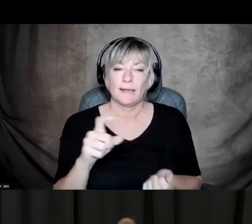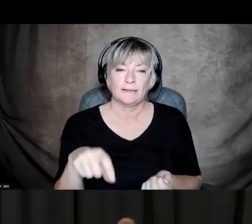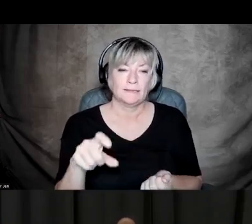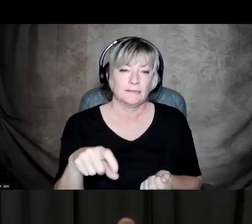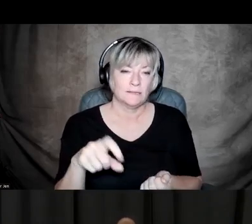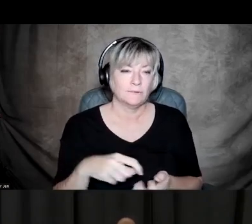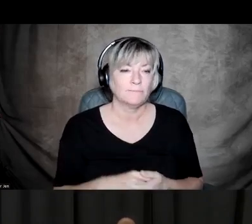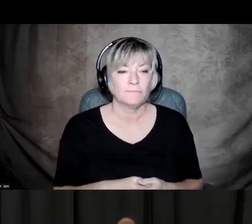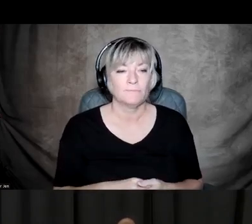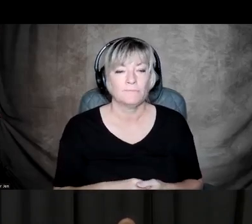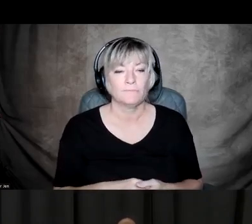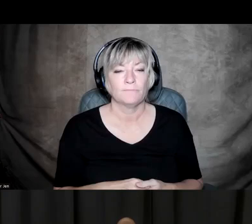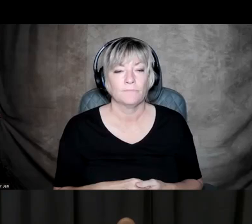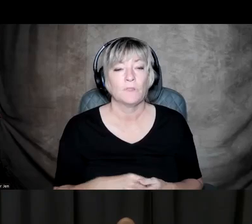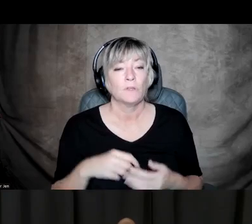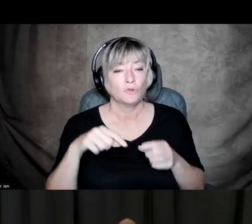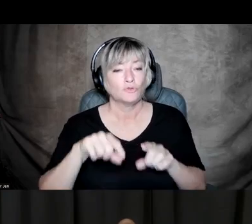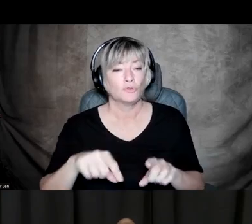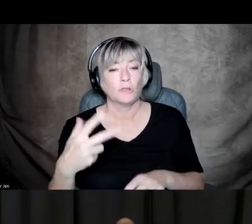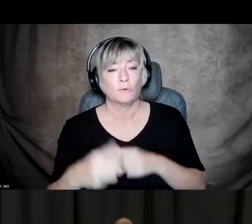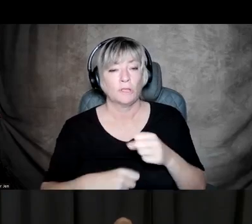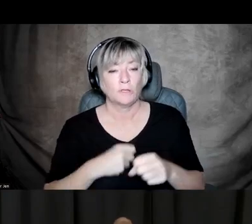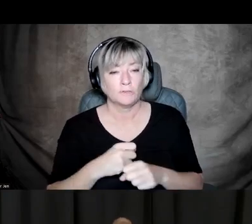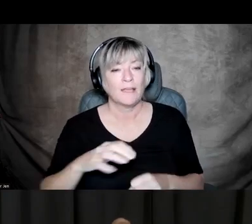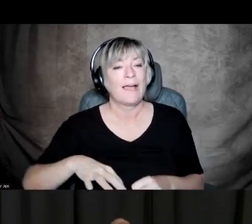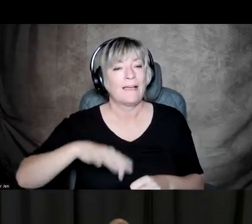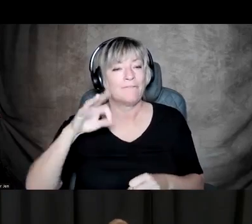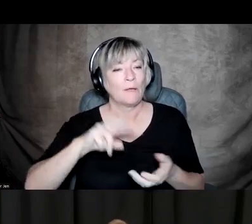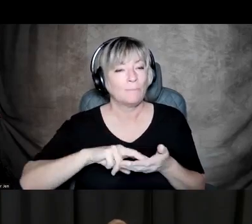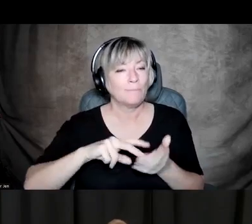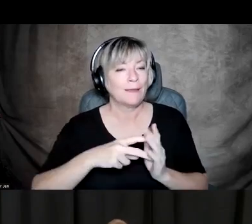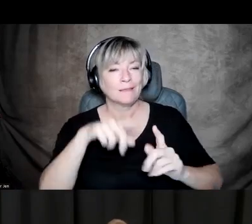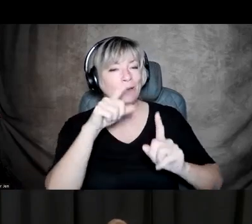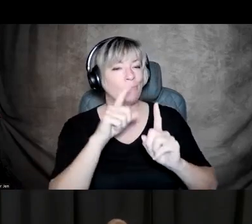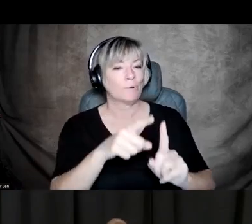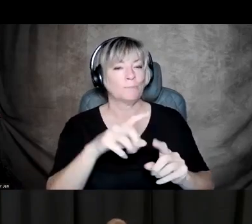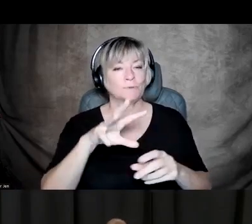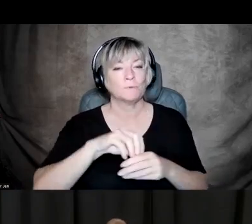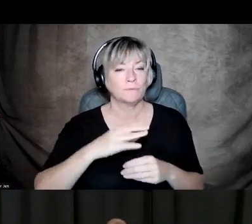needed. In those 3 years, I found meaning and purpose in my life.